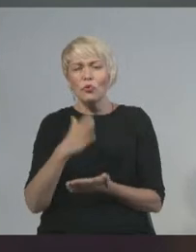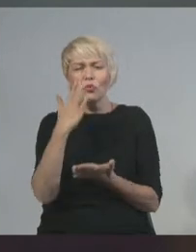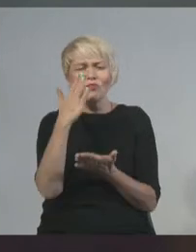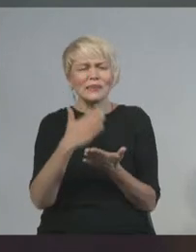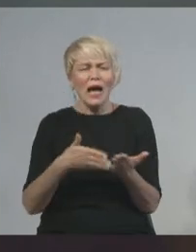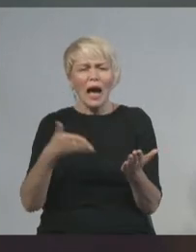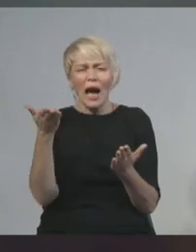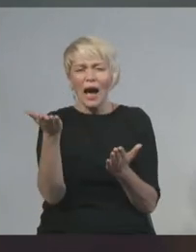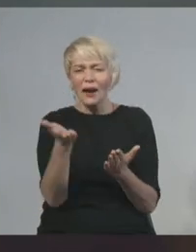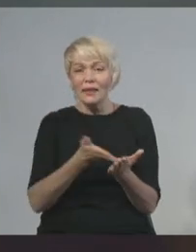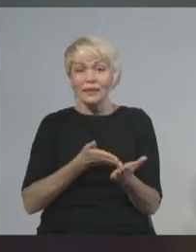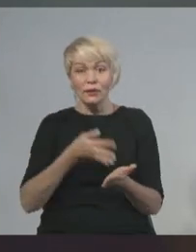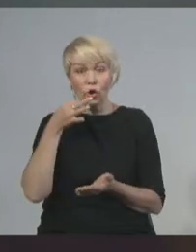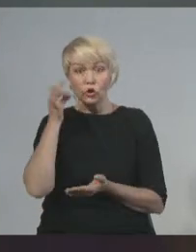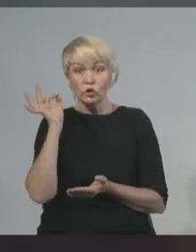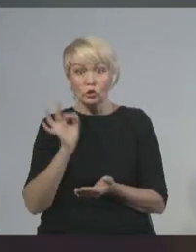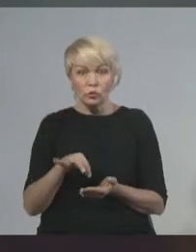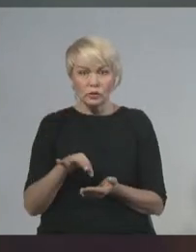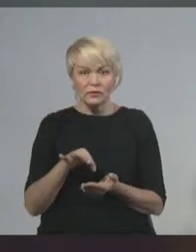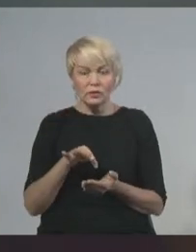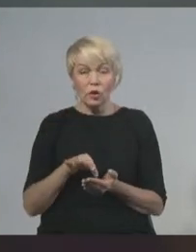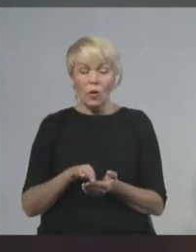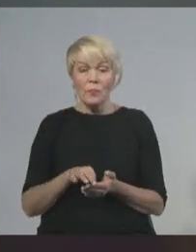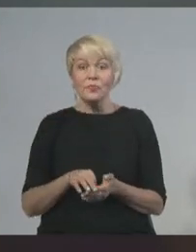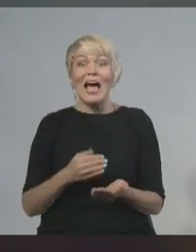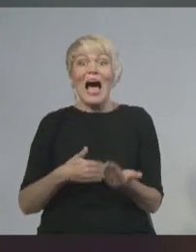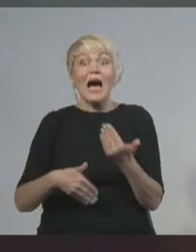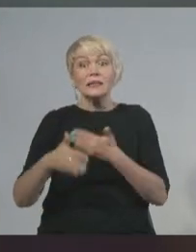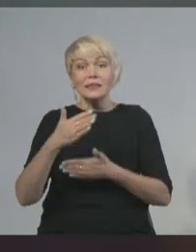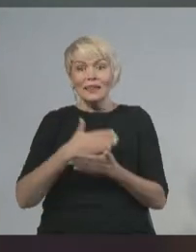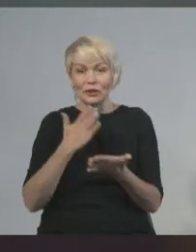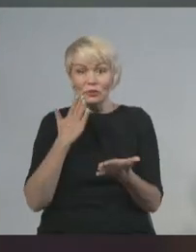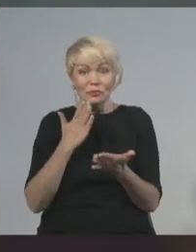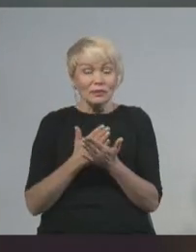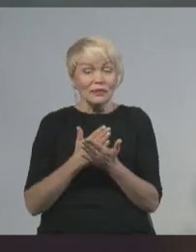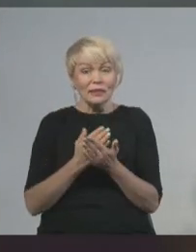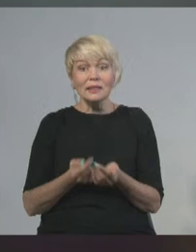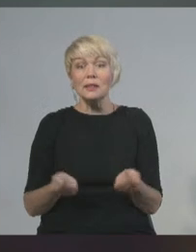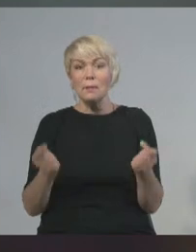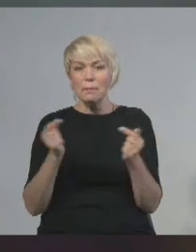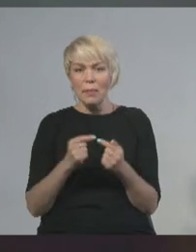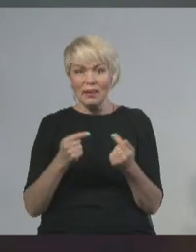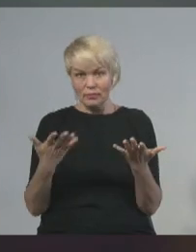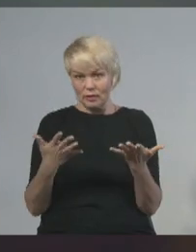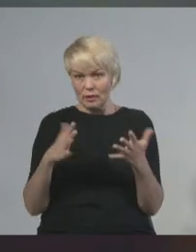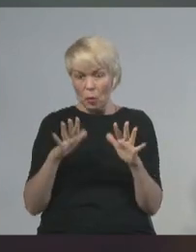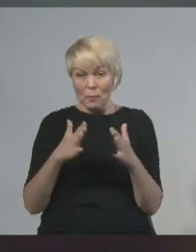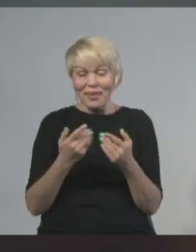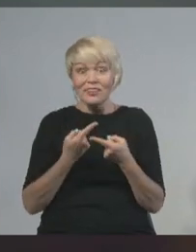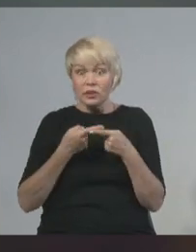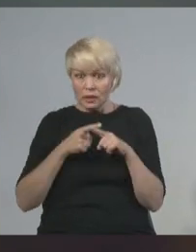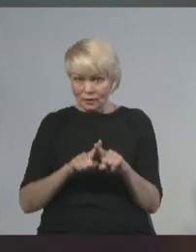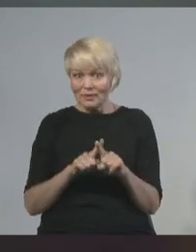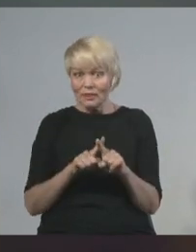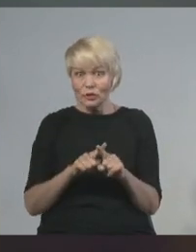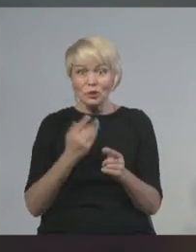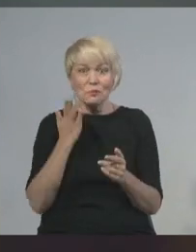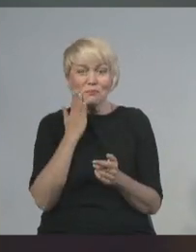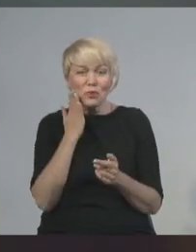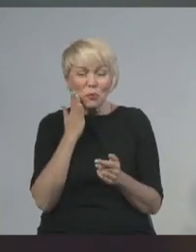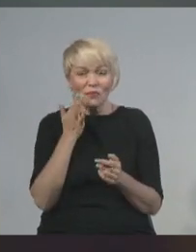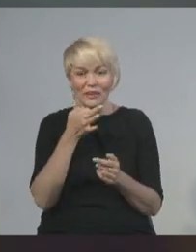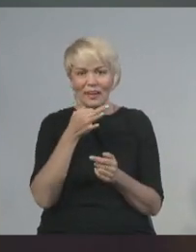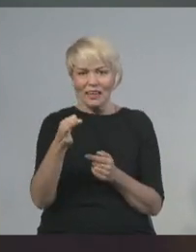work and they had no experience of work in that regime and there were also technical